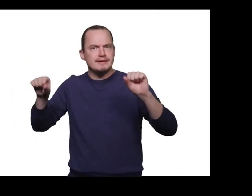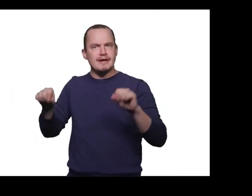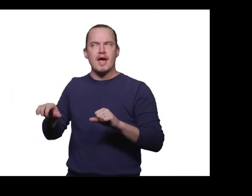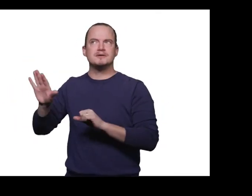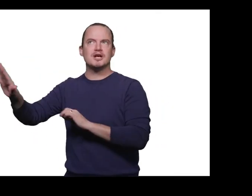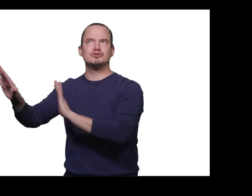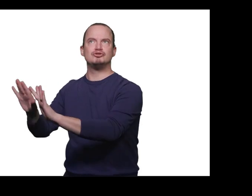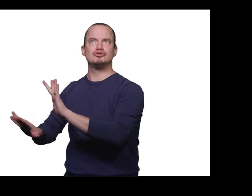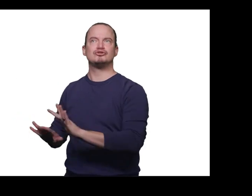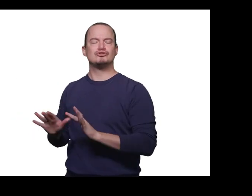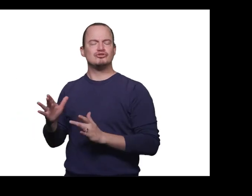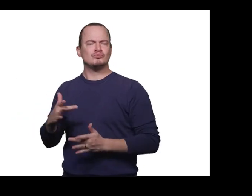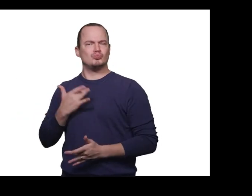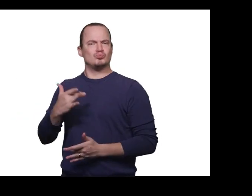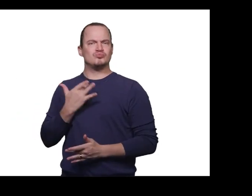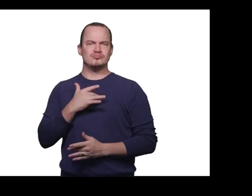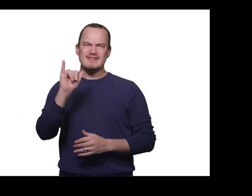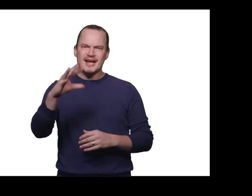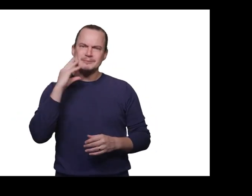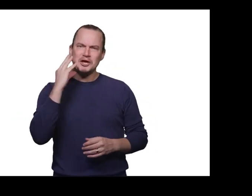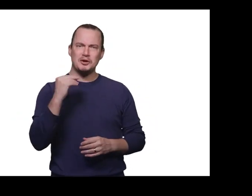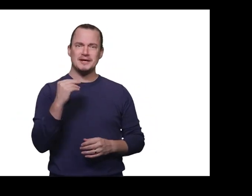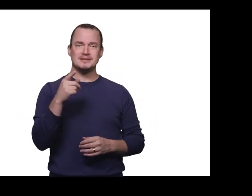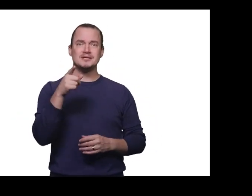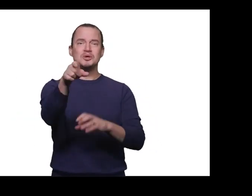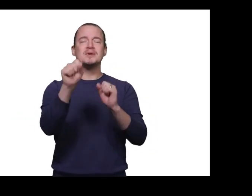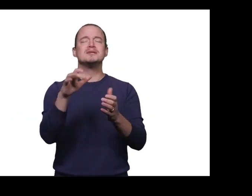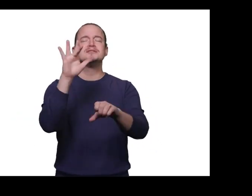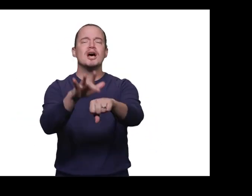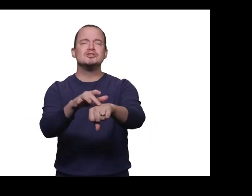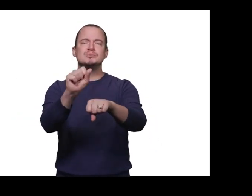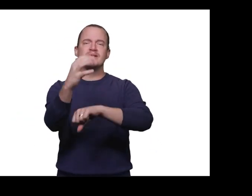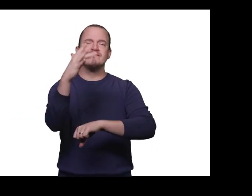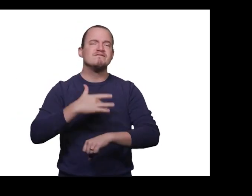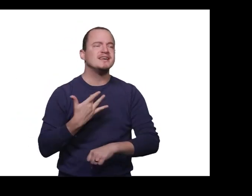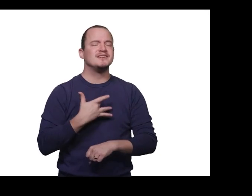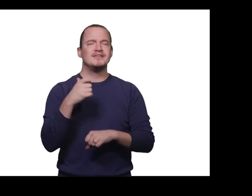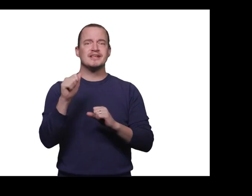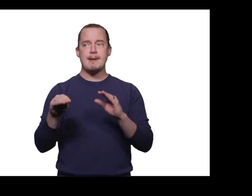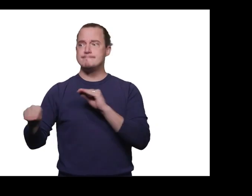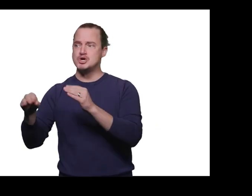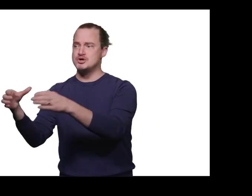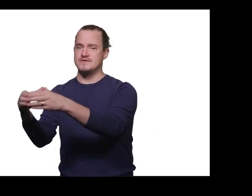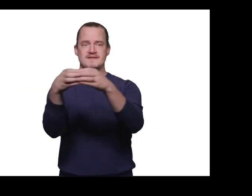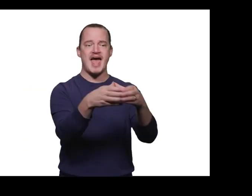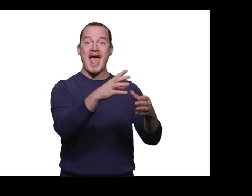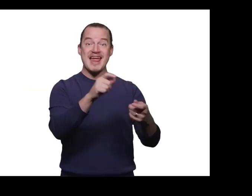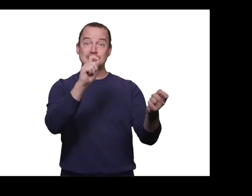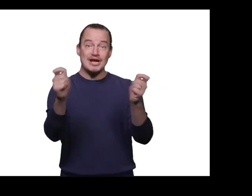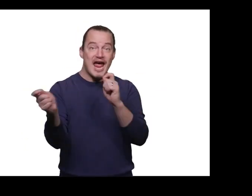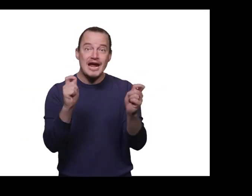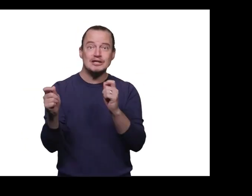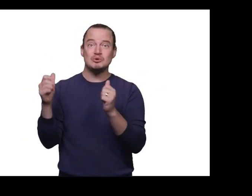this tree can be something you can touch and feel and move and change